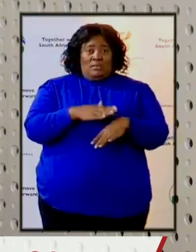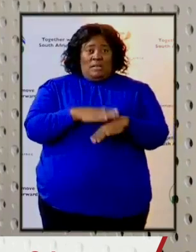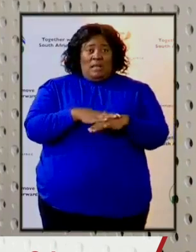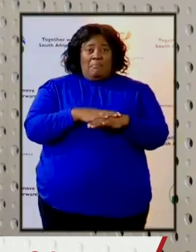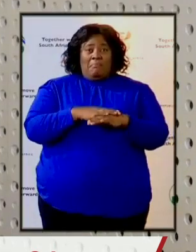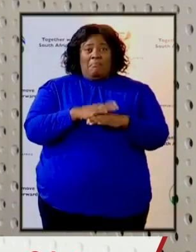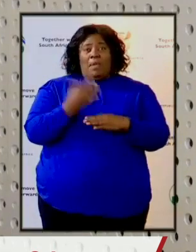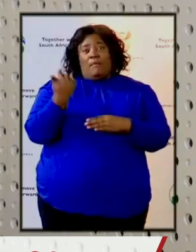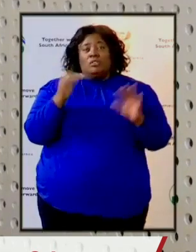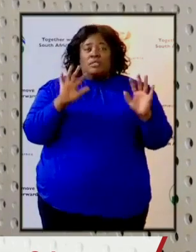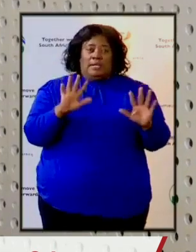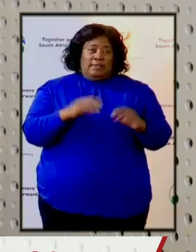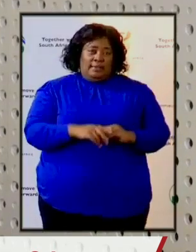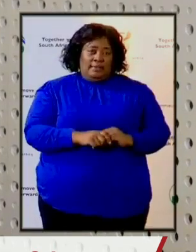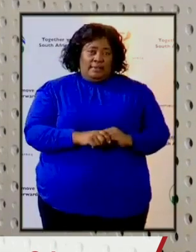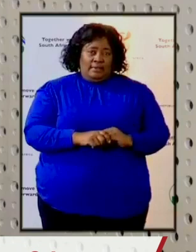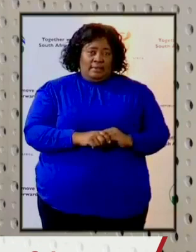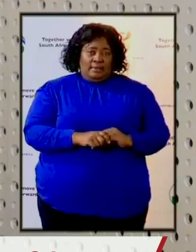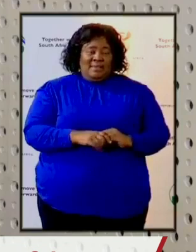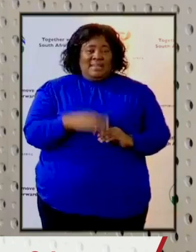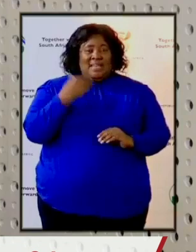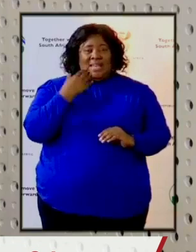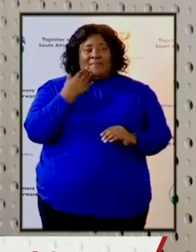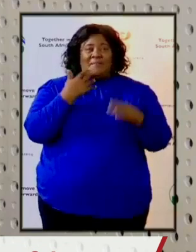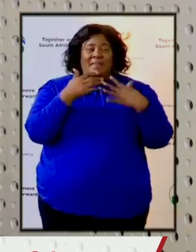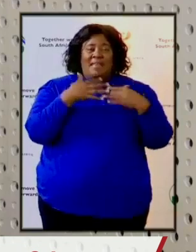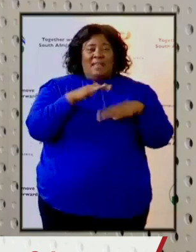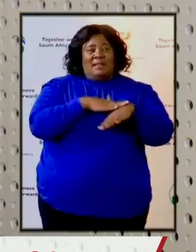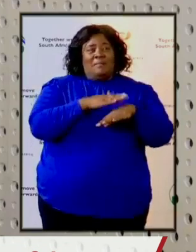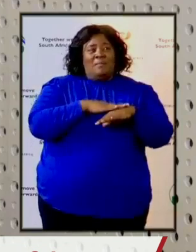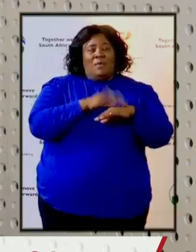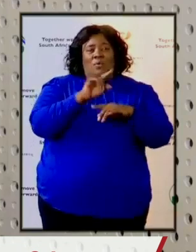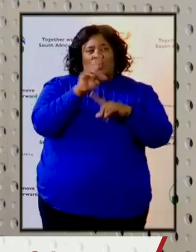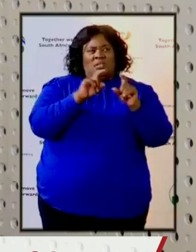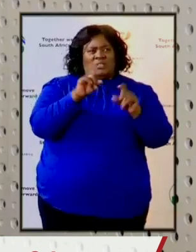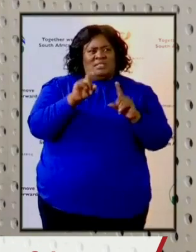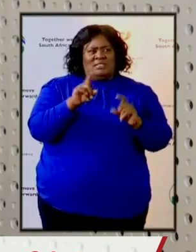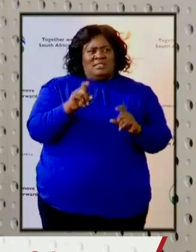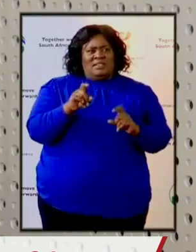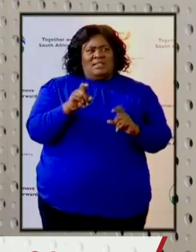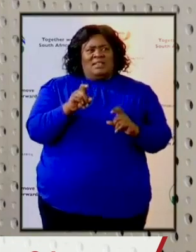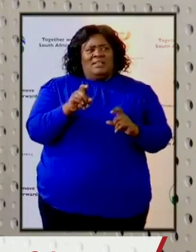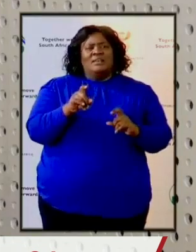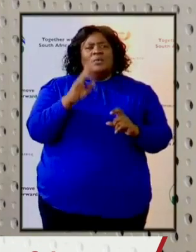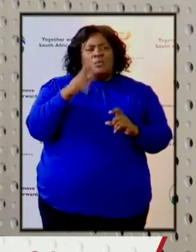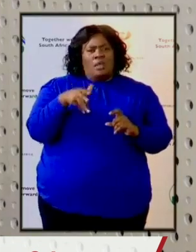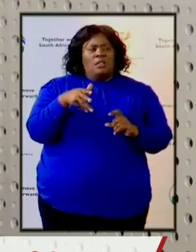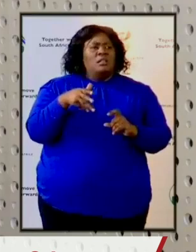If there are any questions, we will take those questions to the